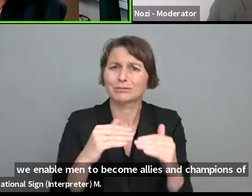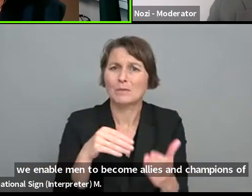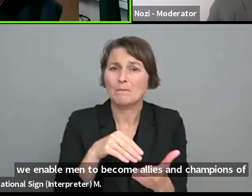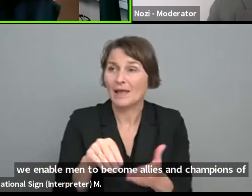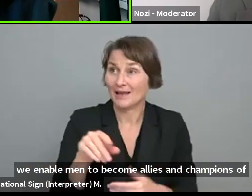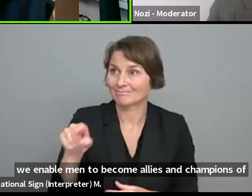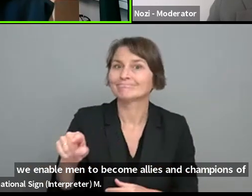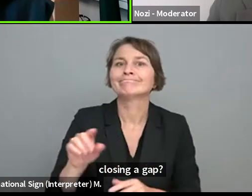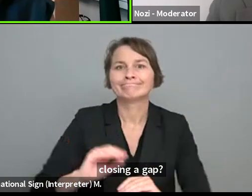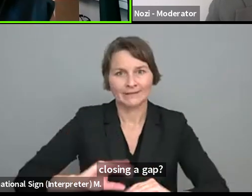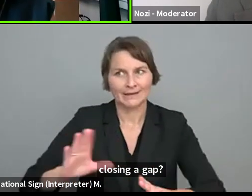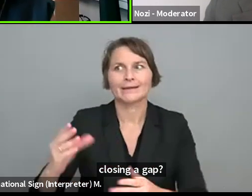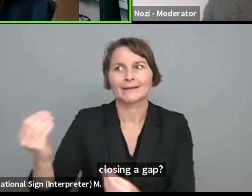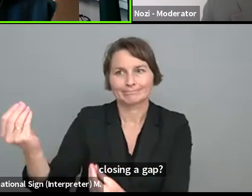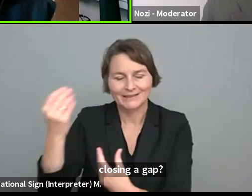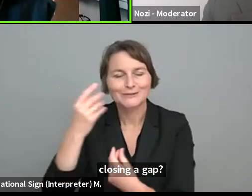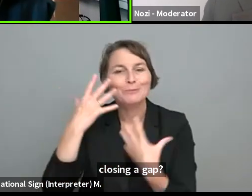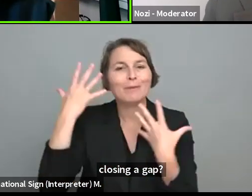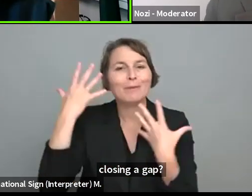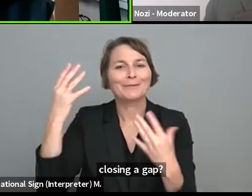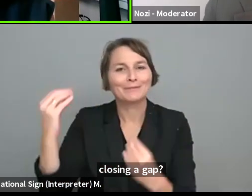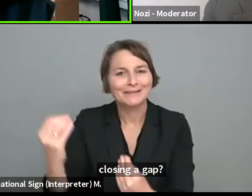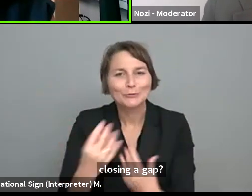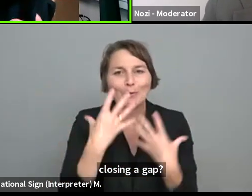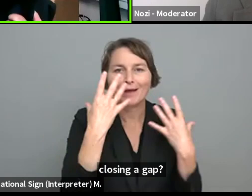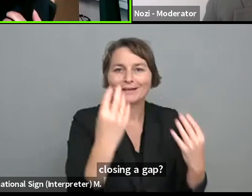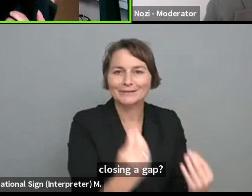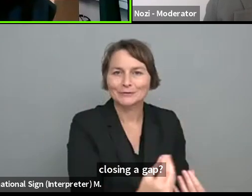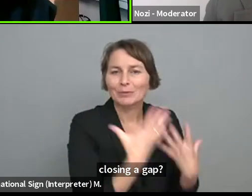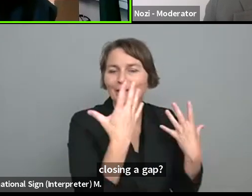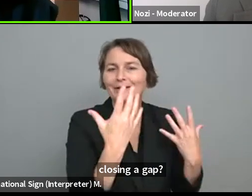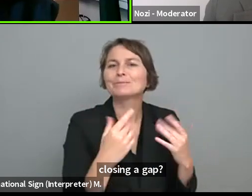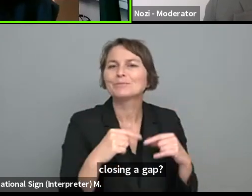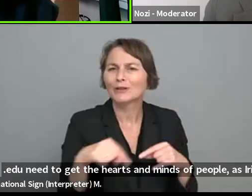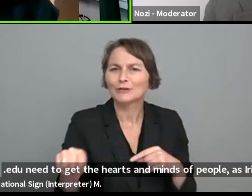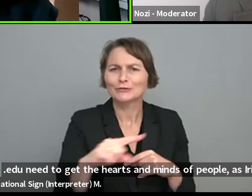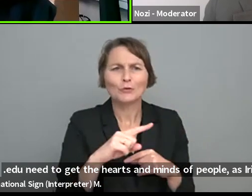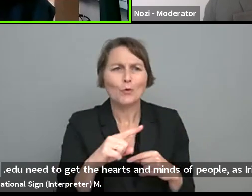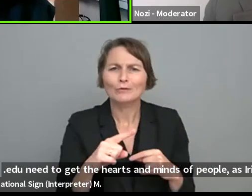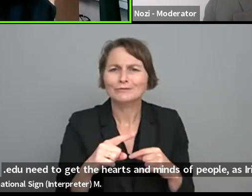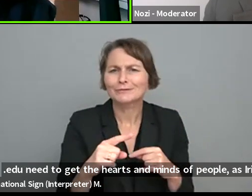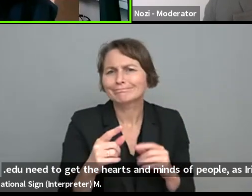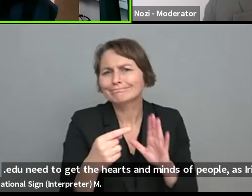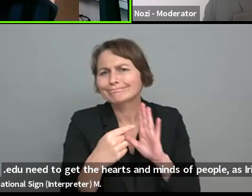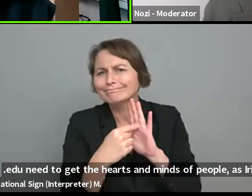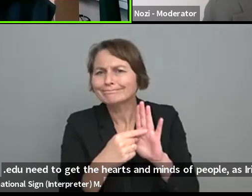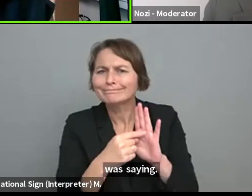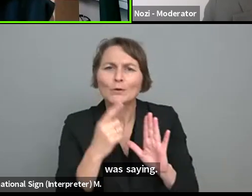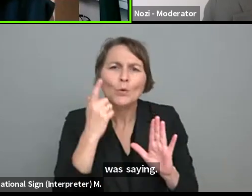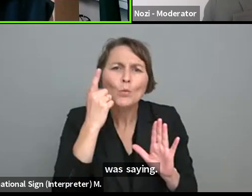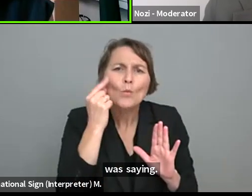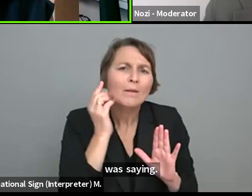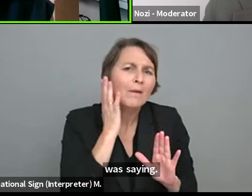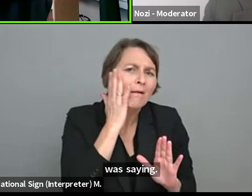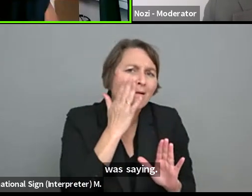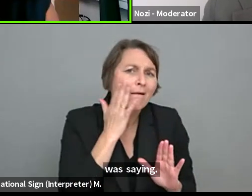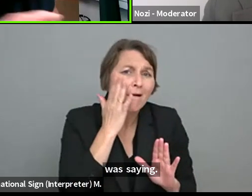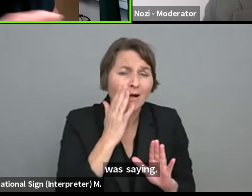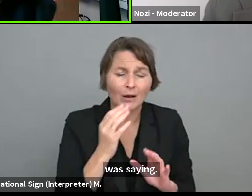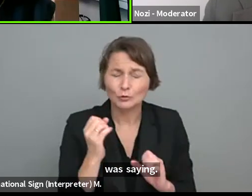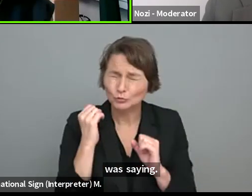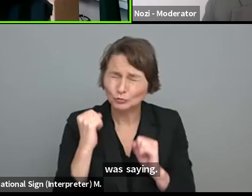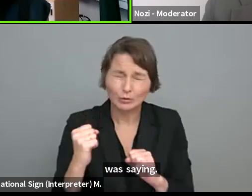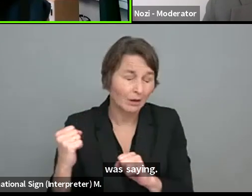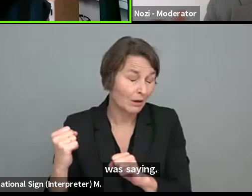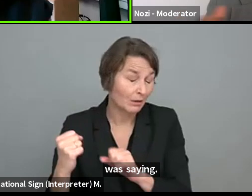Equal Pay Act, women like the Grunwick factory workers who are women of colour who are being racially discriminated against by their employers, and